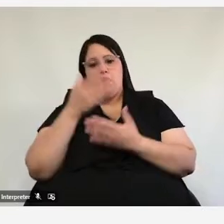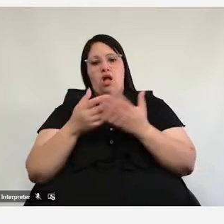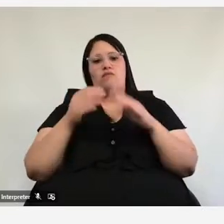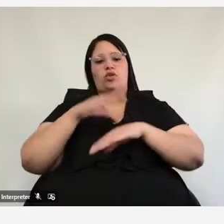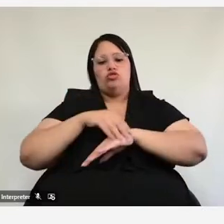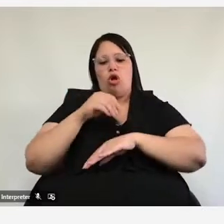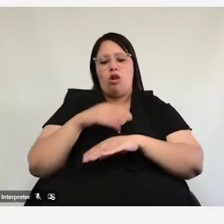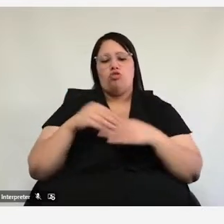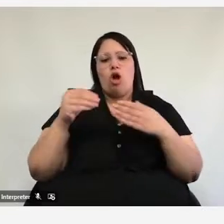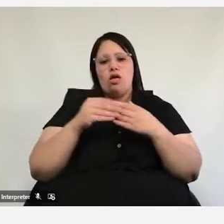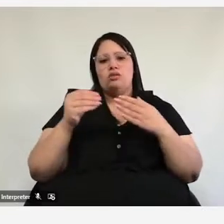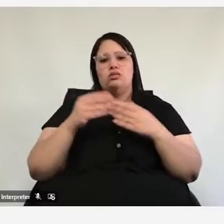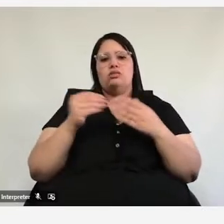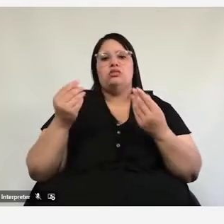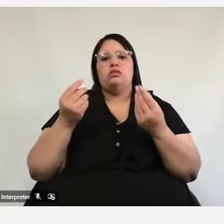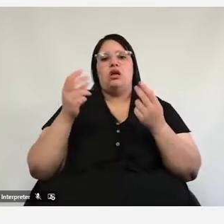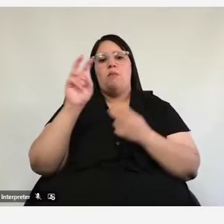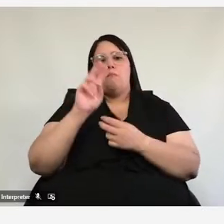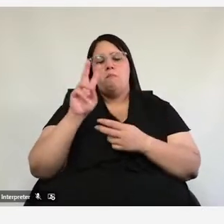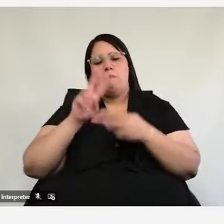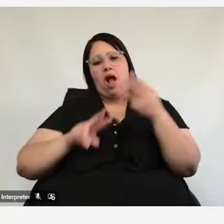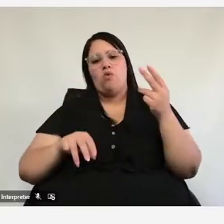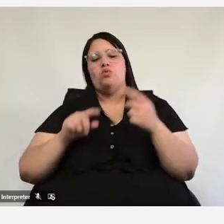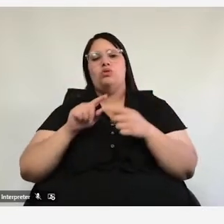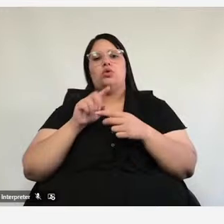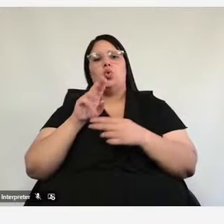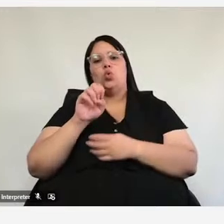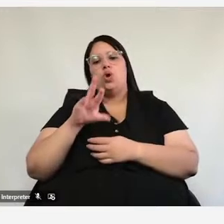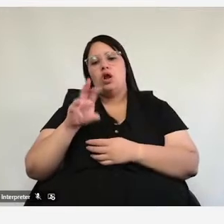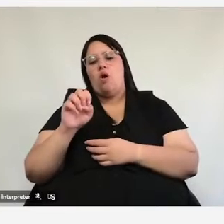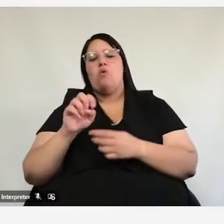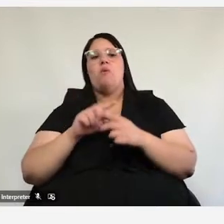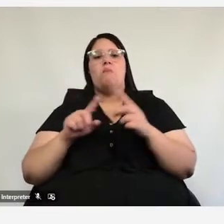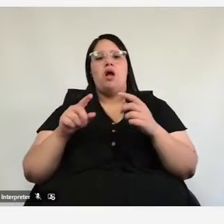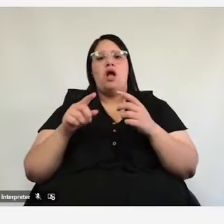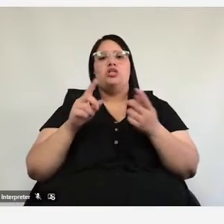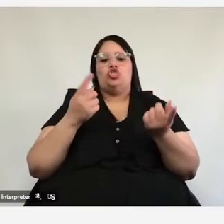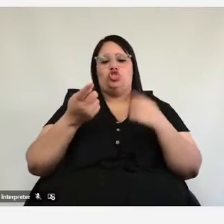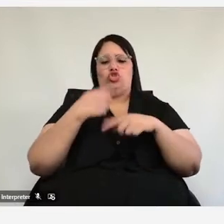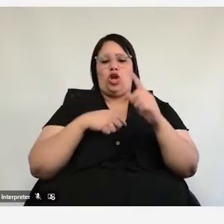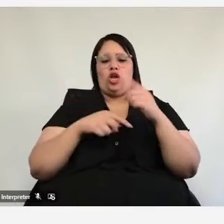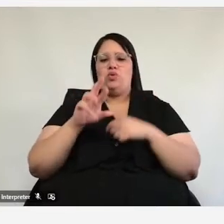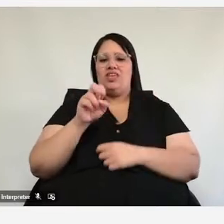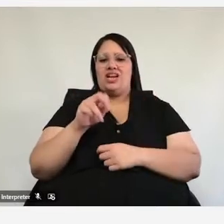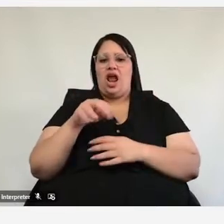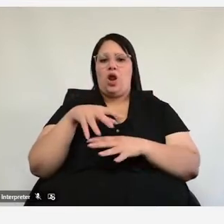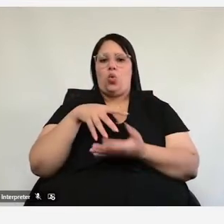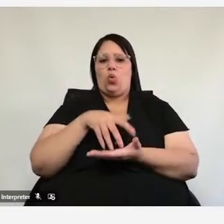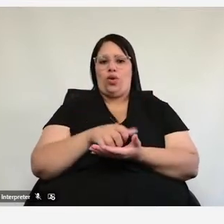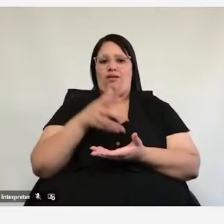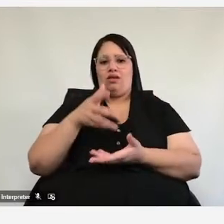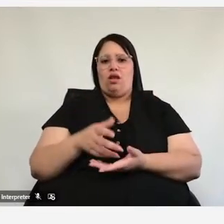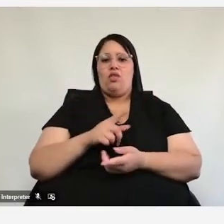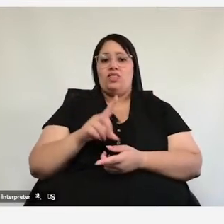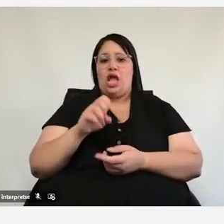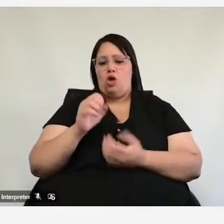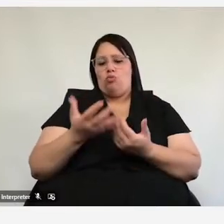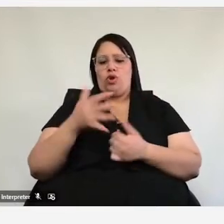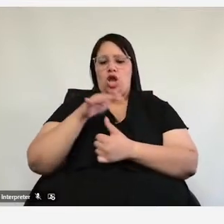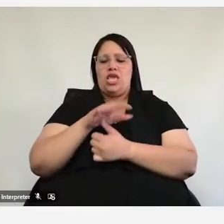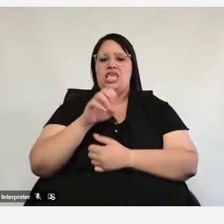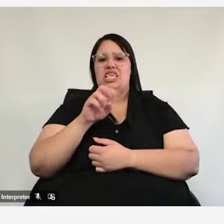euros and yen, given the exchange rate and the weak rand. Maybe that is the reason why the DA, why you prioritize